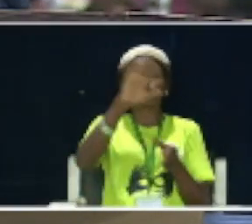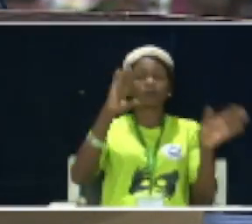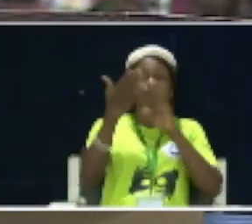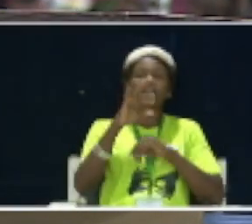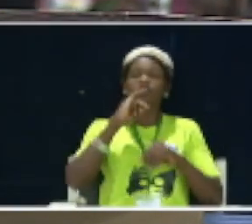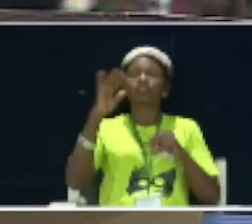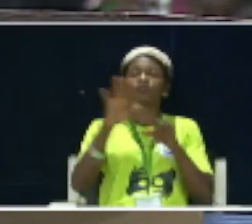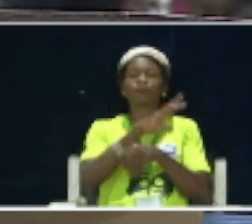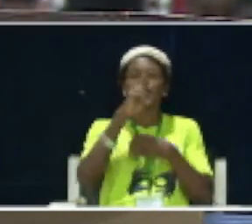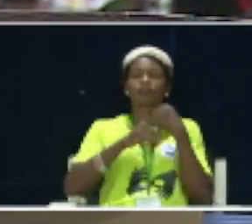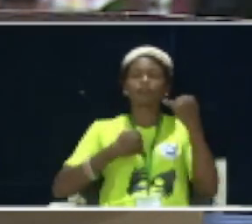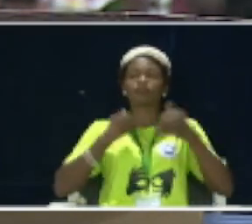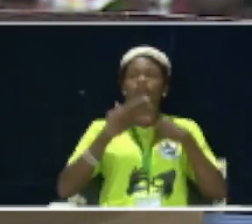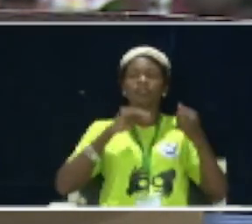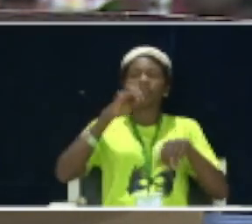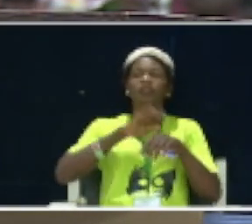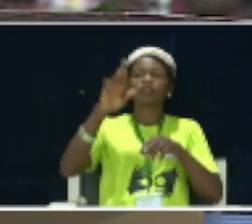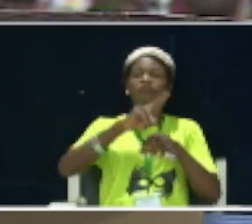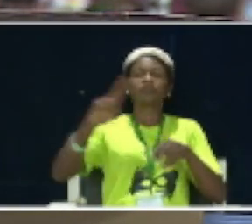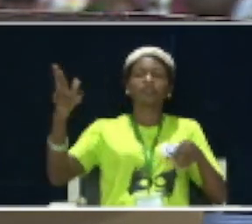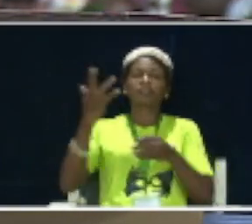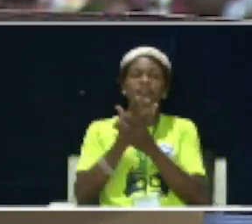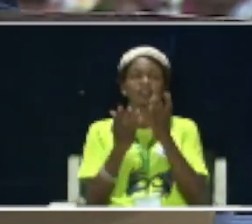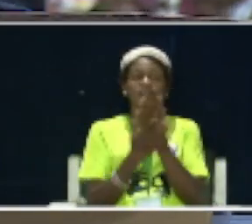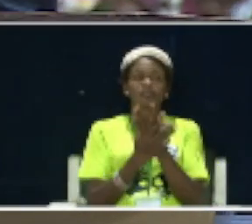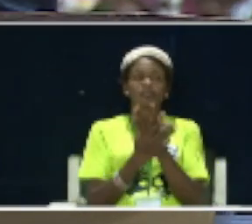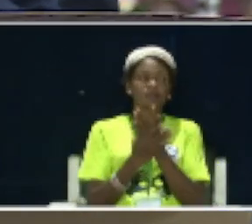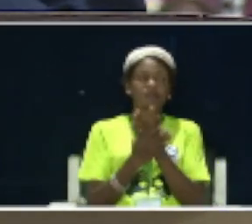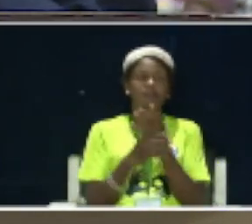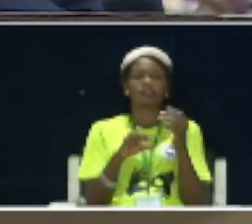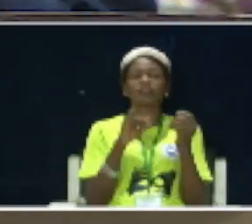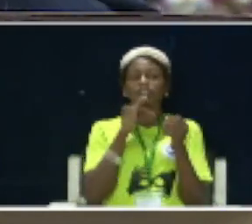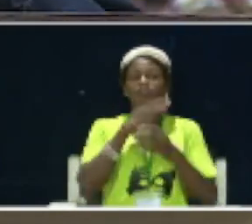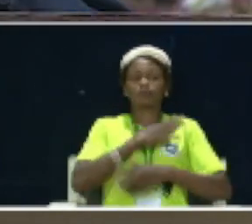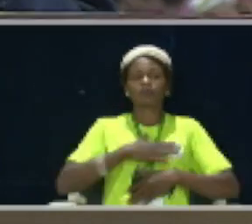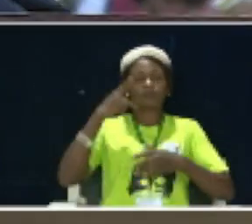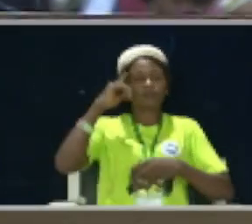joy. And at your right hand is joy